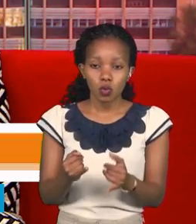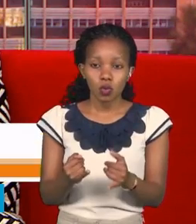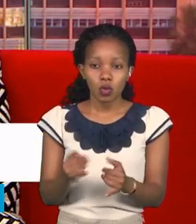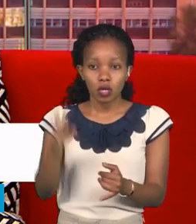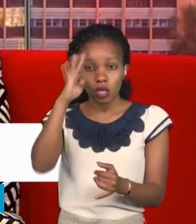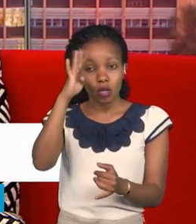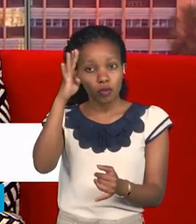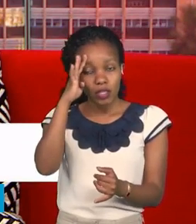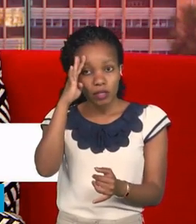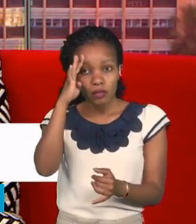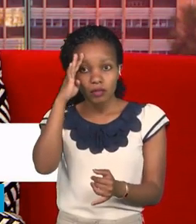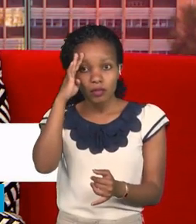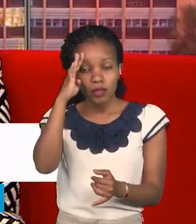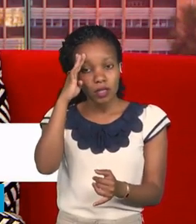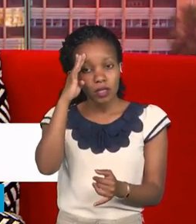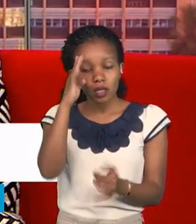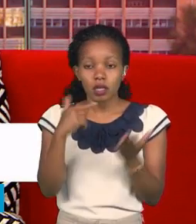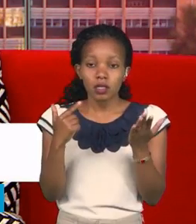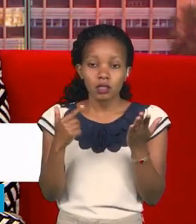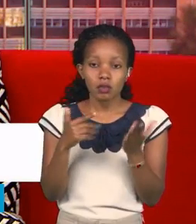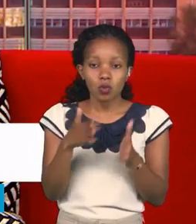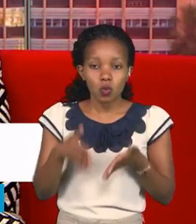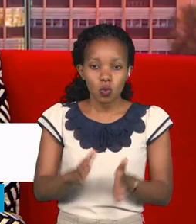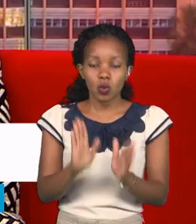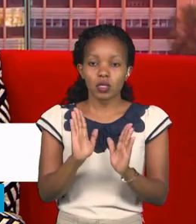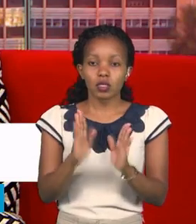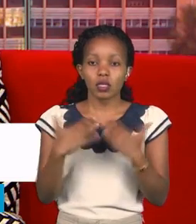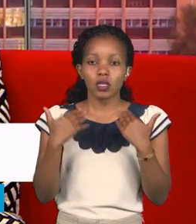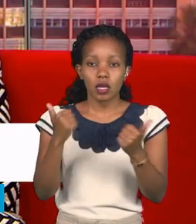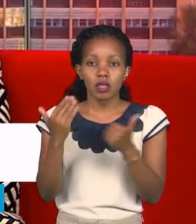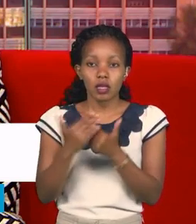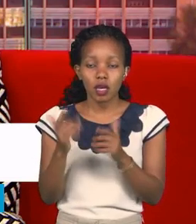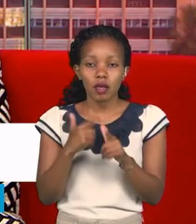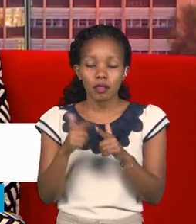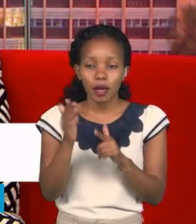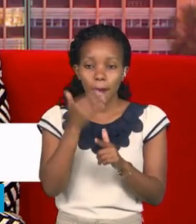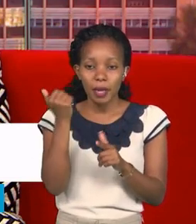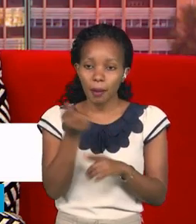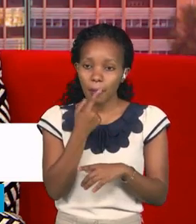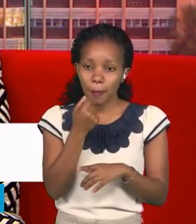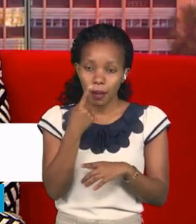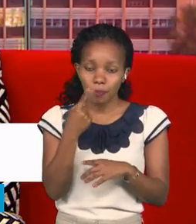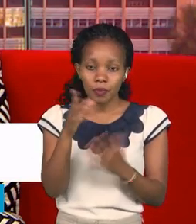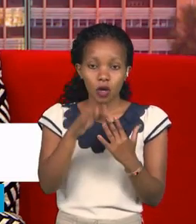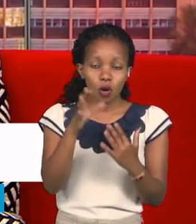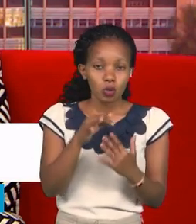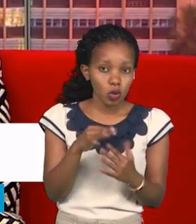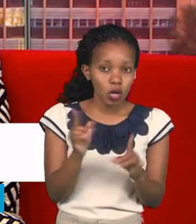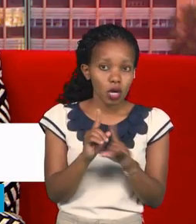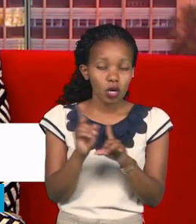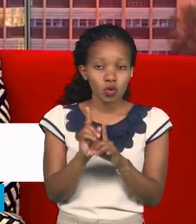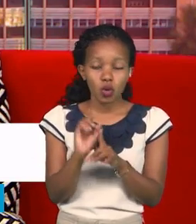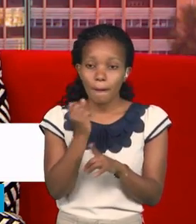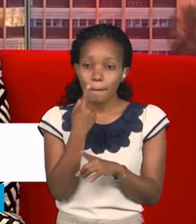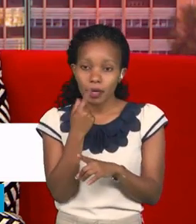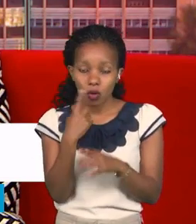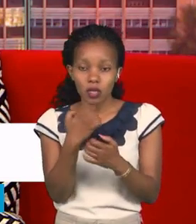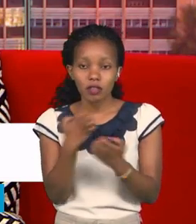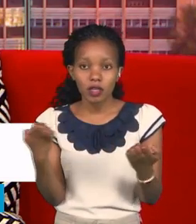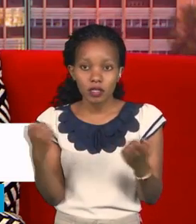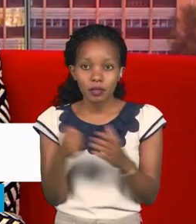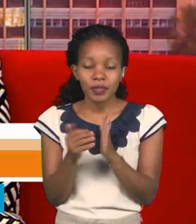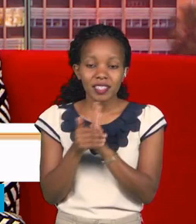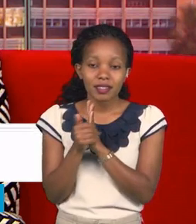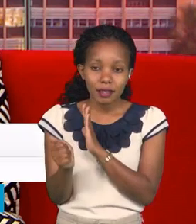techniques in the healthcare, and then your better treatment options that are there, and then medical devices.